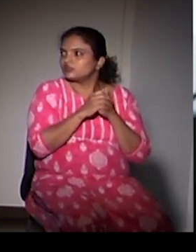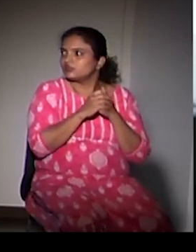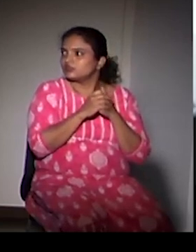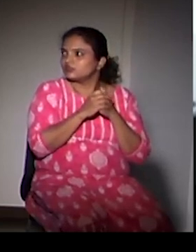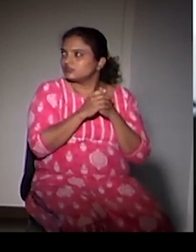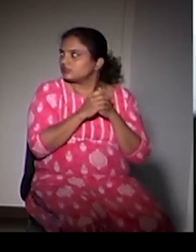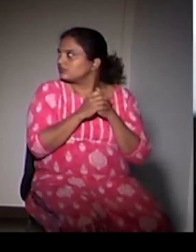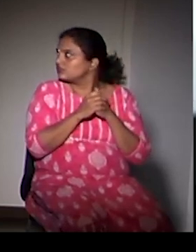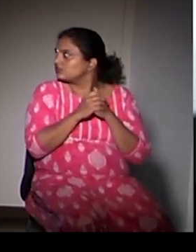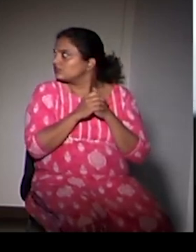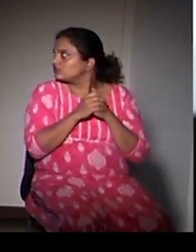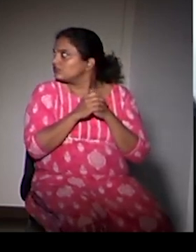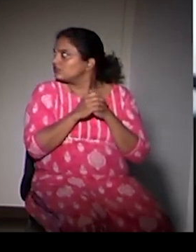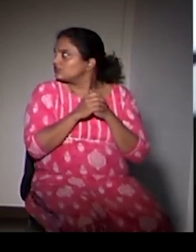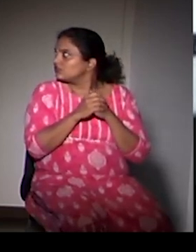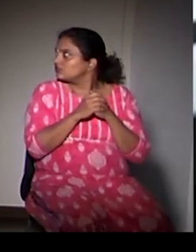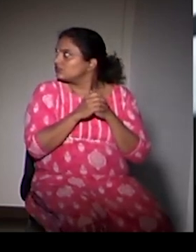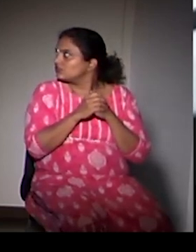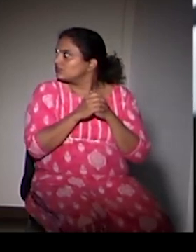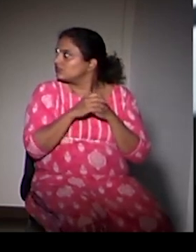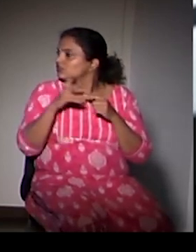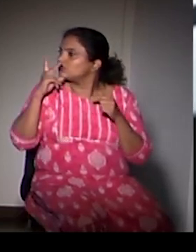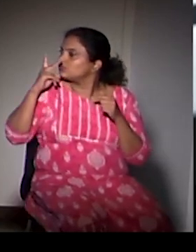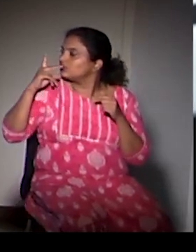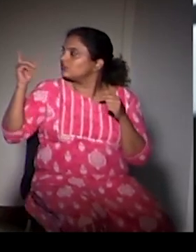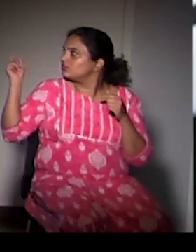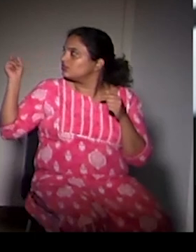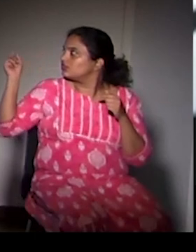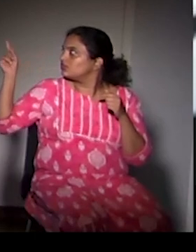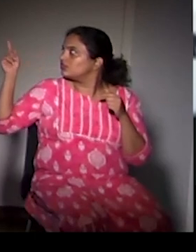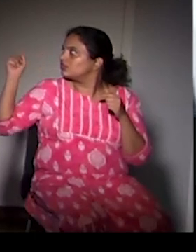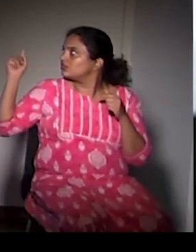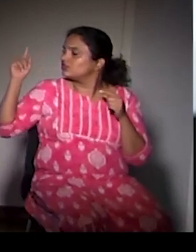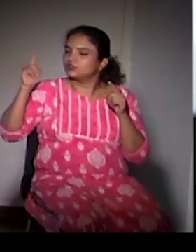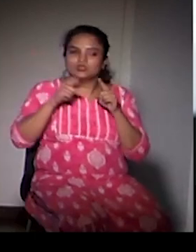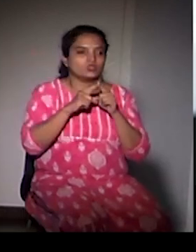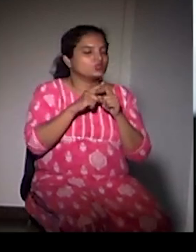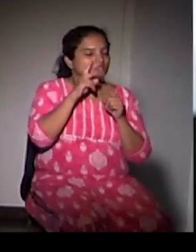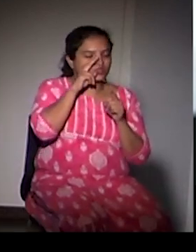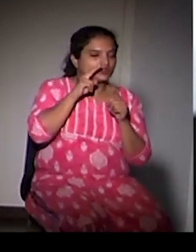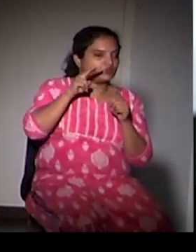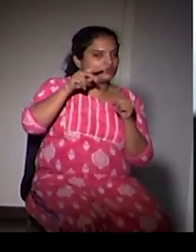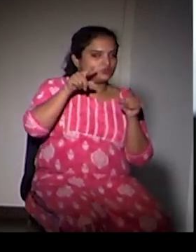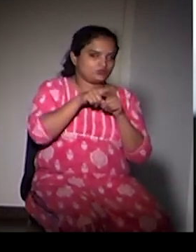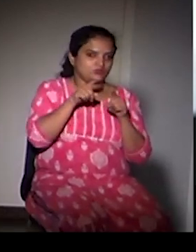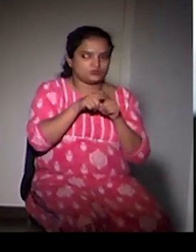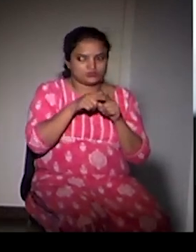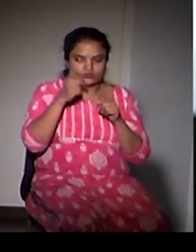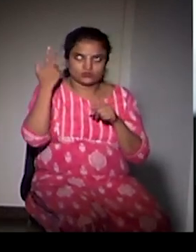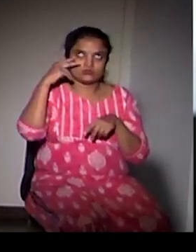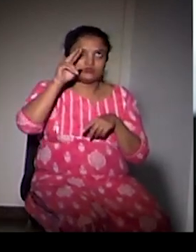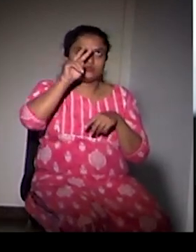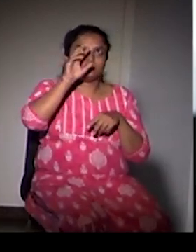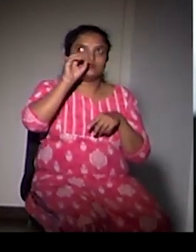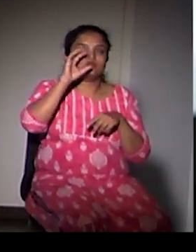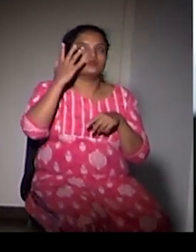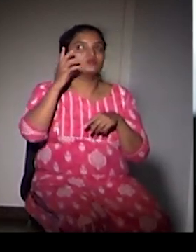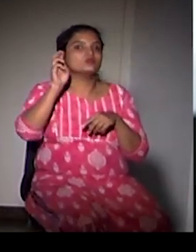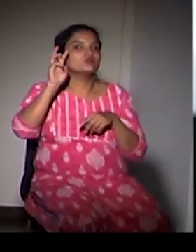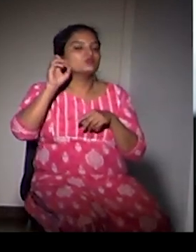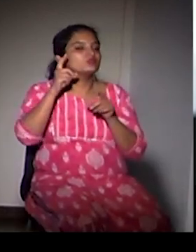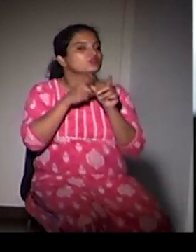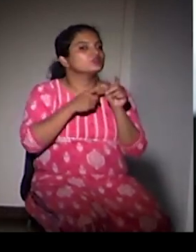footnote to this is you'll quickly see these are the same views 20 or 30 years apart, and you can